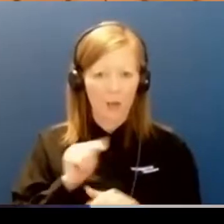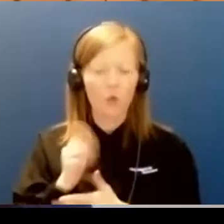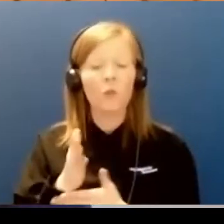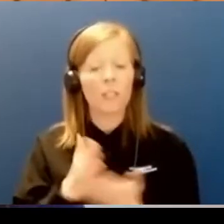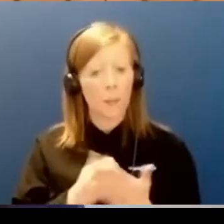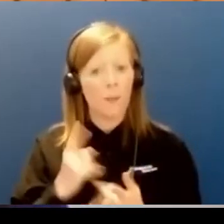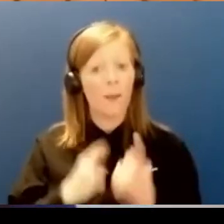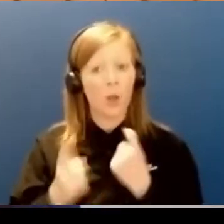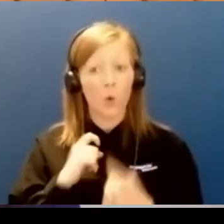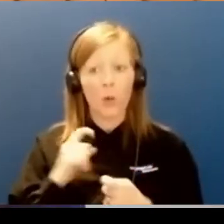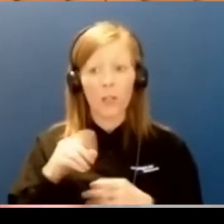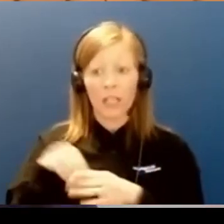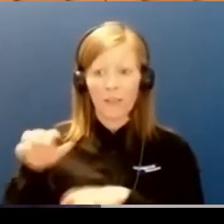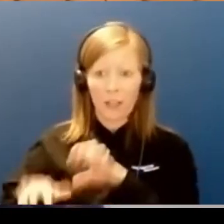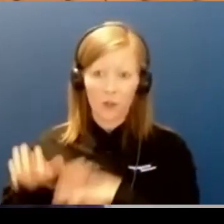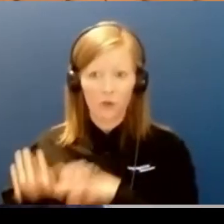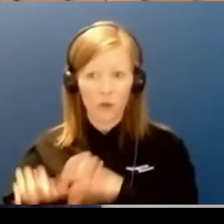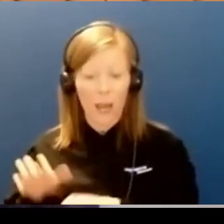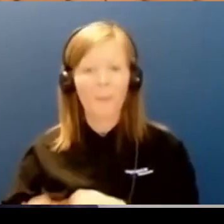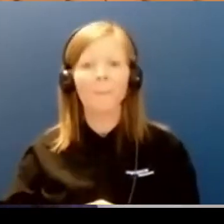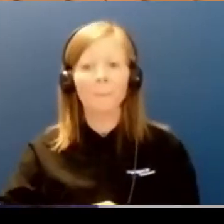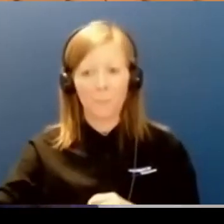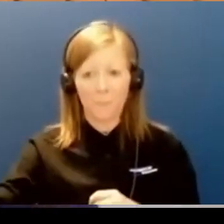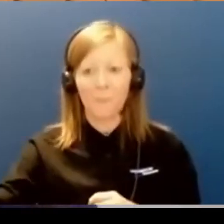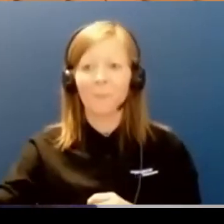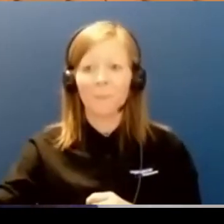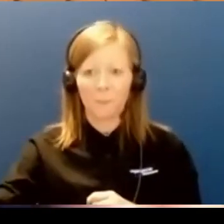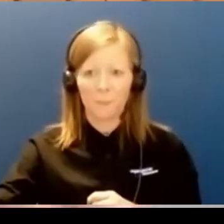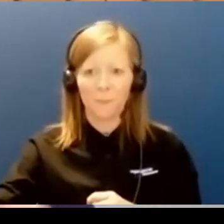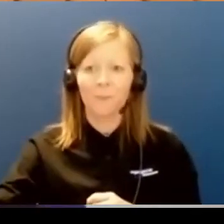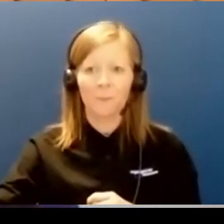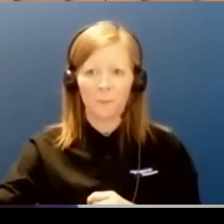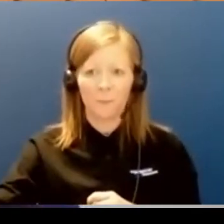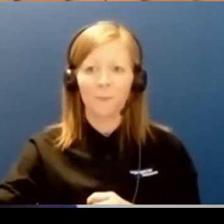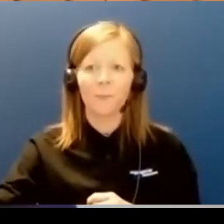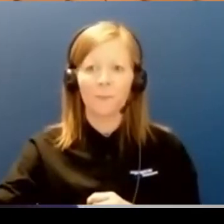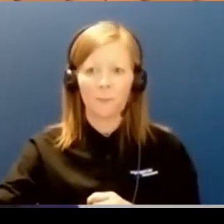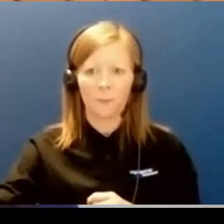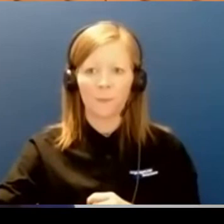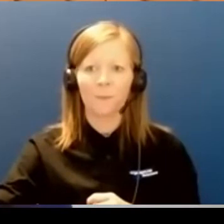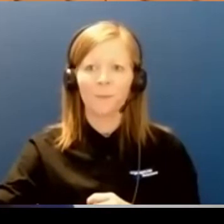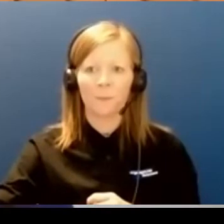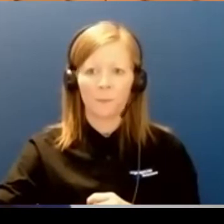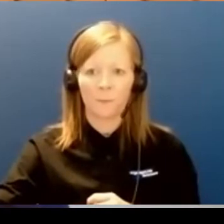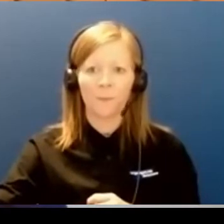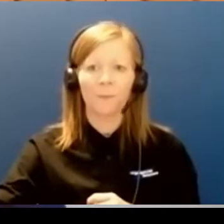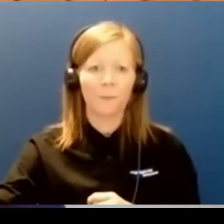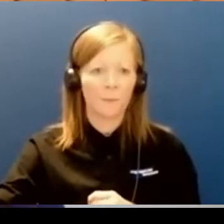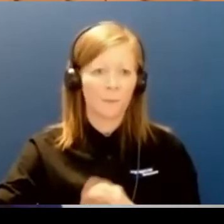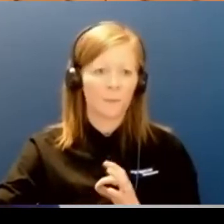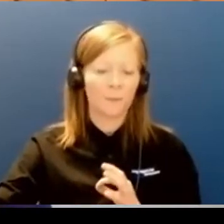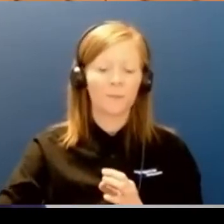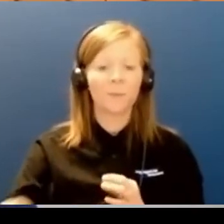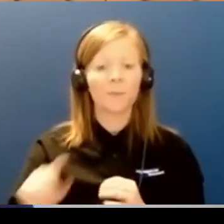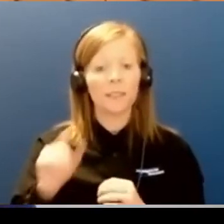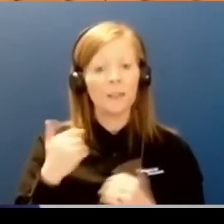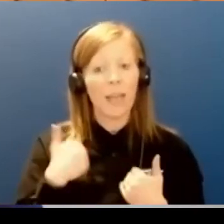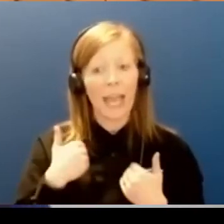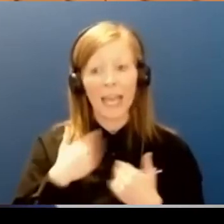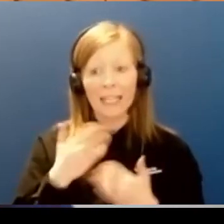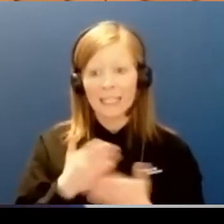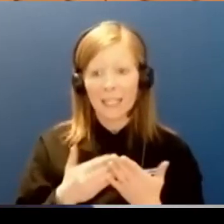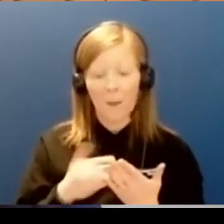pacifier. We did have some follow-up questions for Dr. Velasco, just about